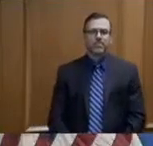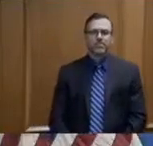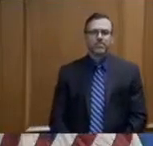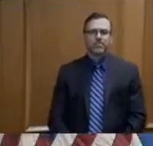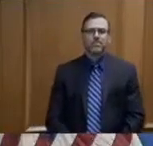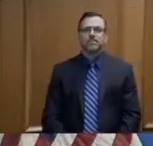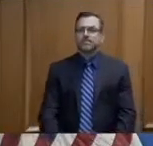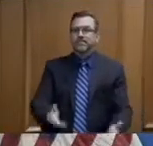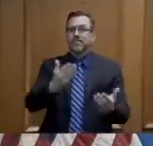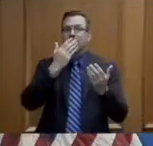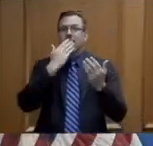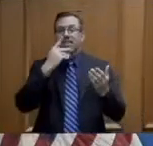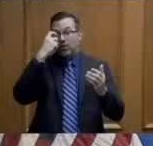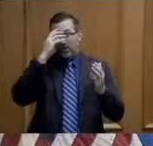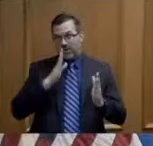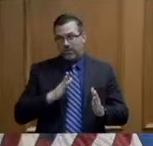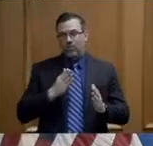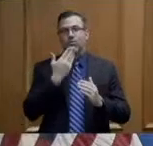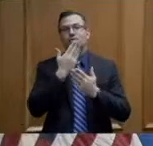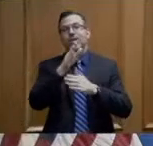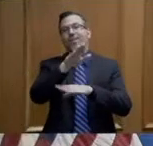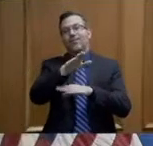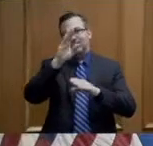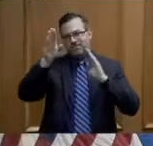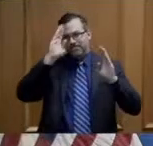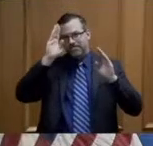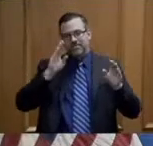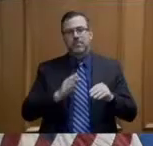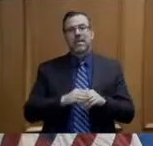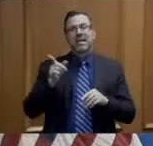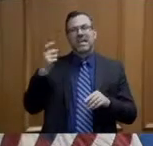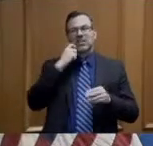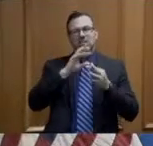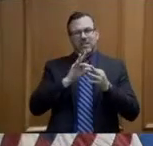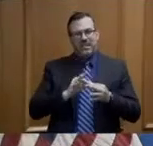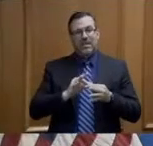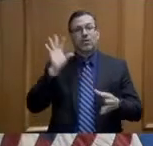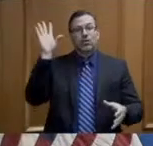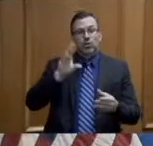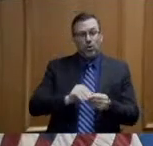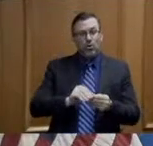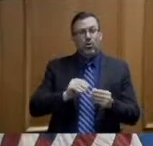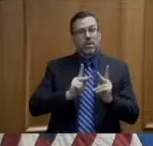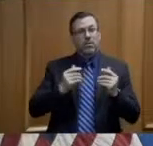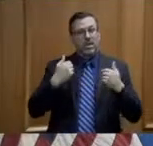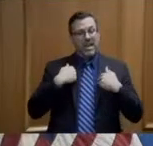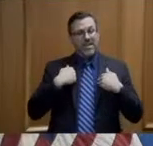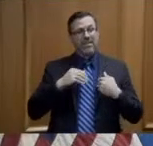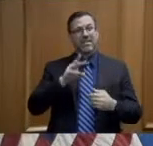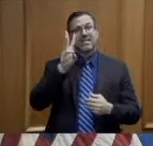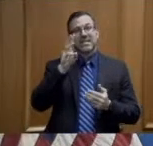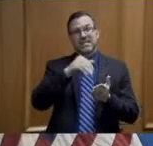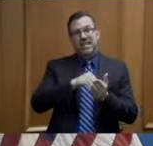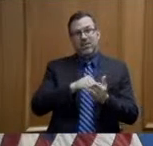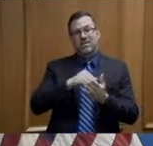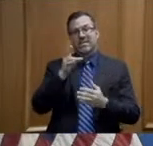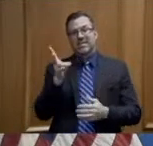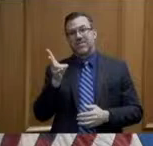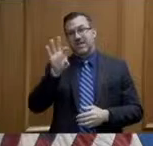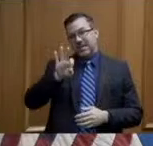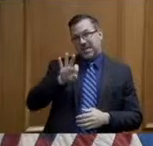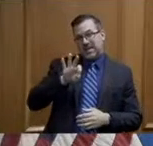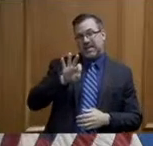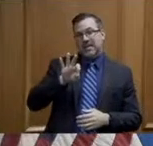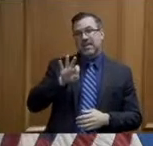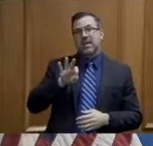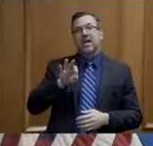Thank you, Governor. Good afternoon. As the Governor mentioned, our case count today is 6,079. That represents